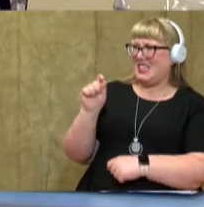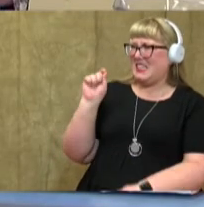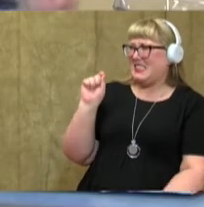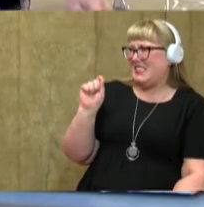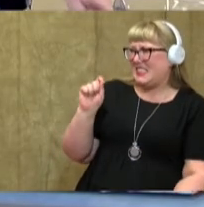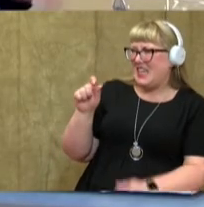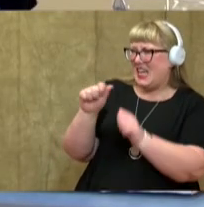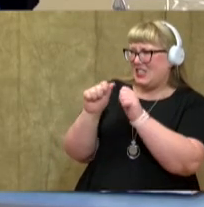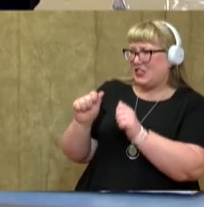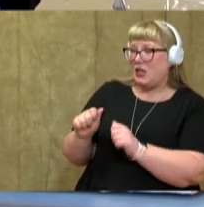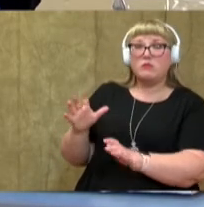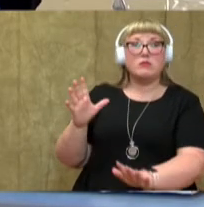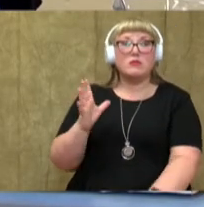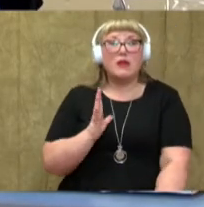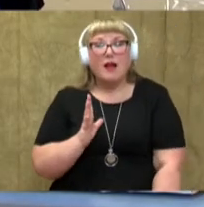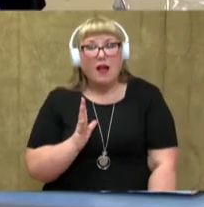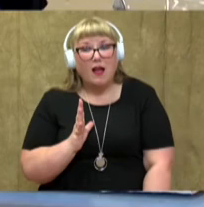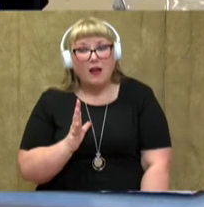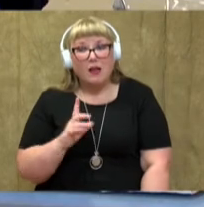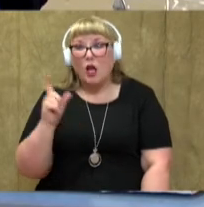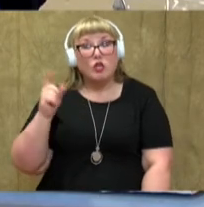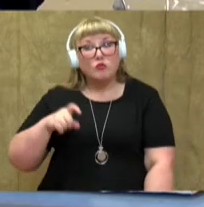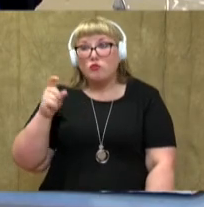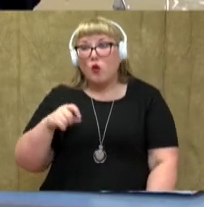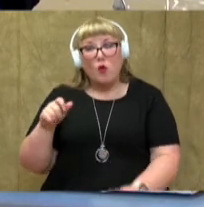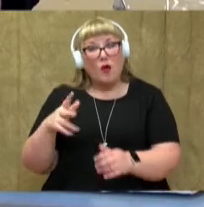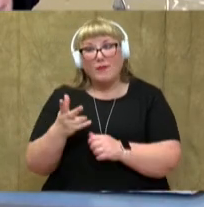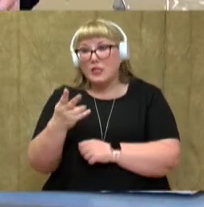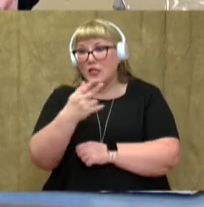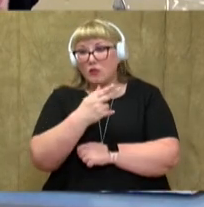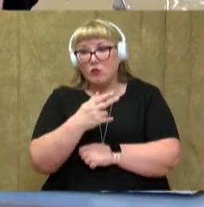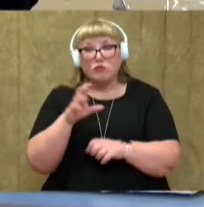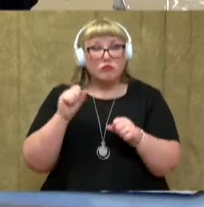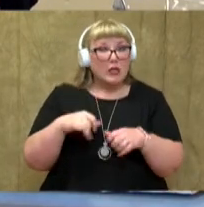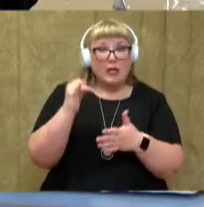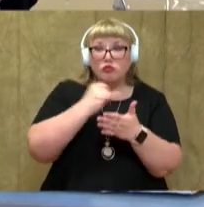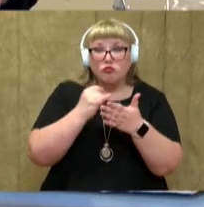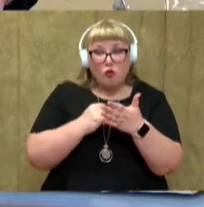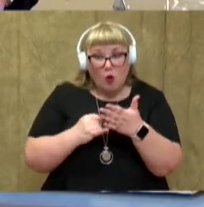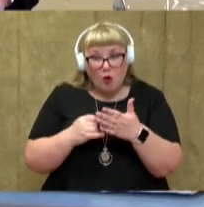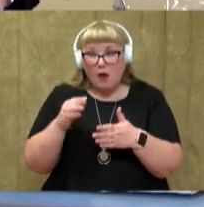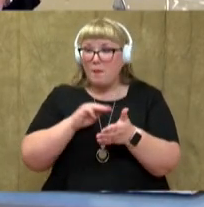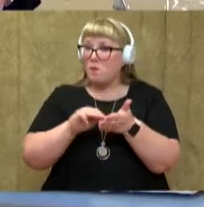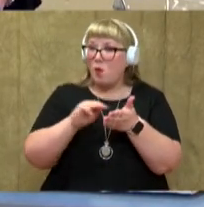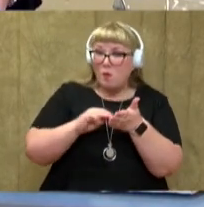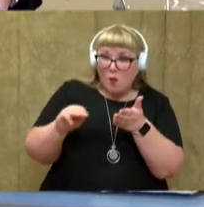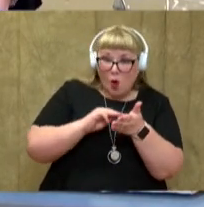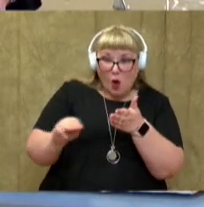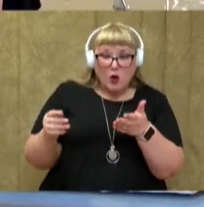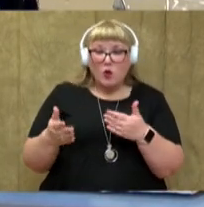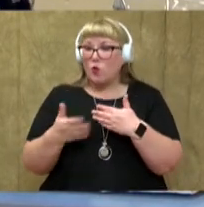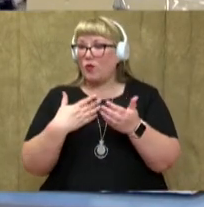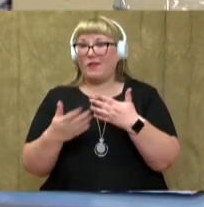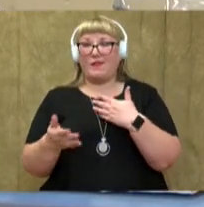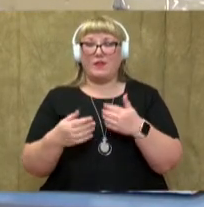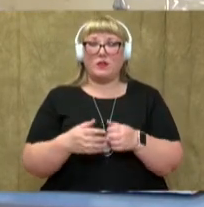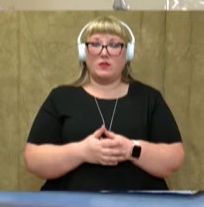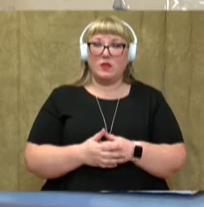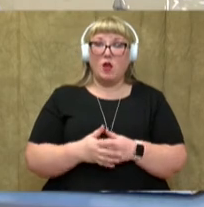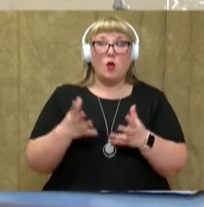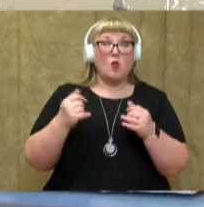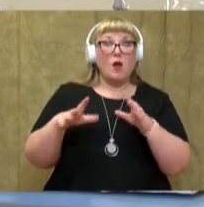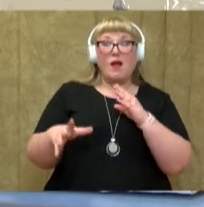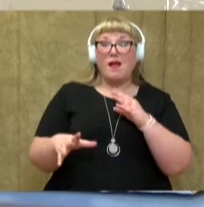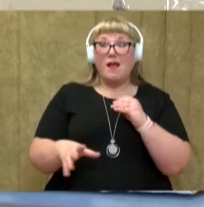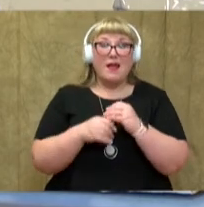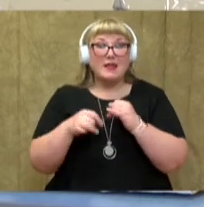shape out. That is fine. You don't have to cut out a shape. You can use markers to add tiny details like that. So say I wanted to add